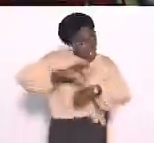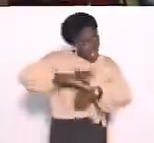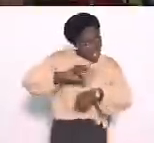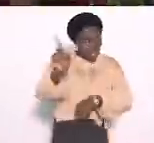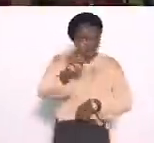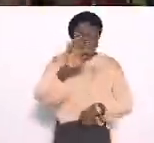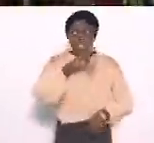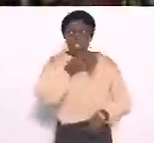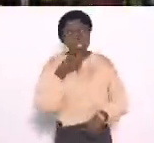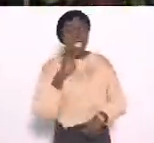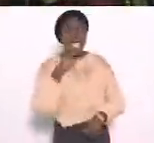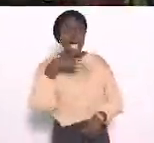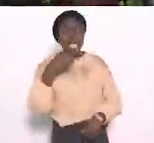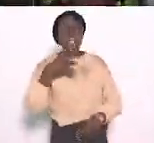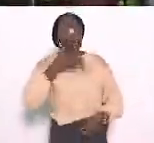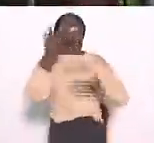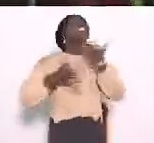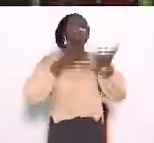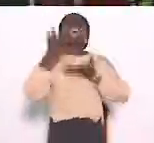you can